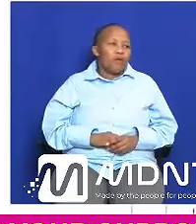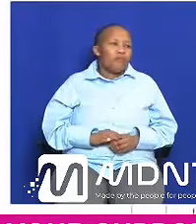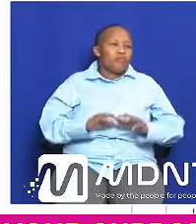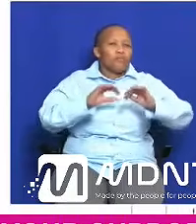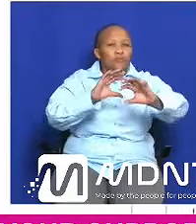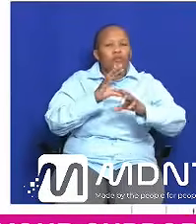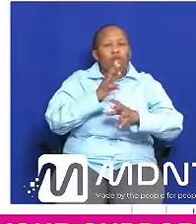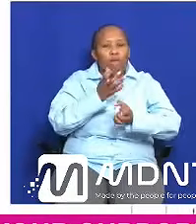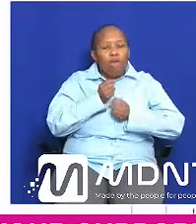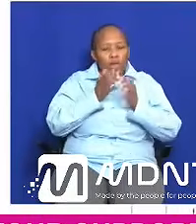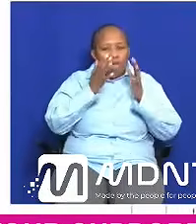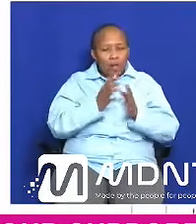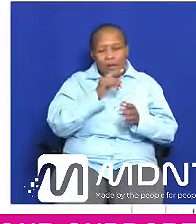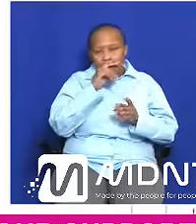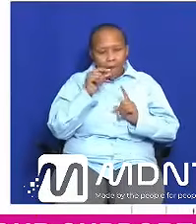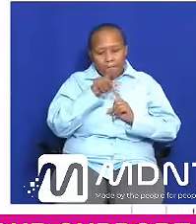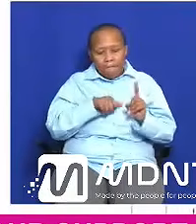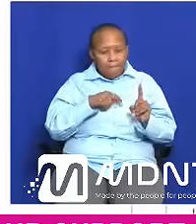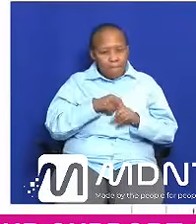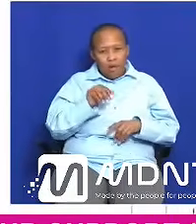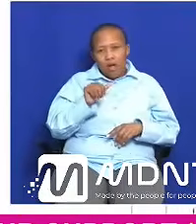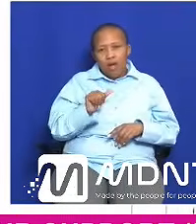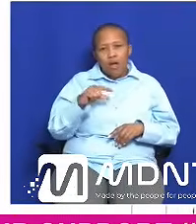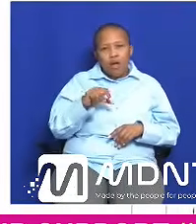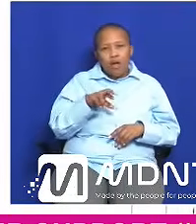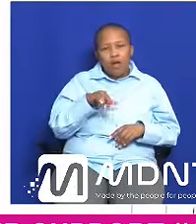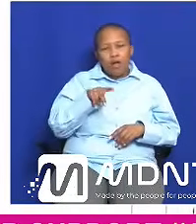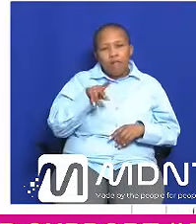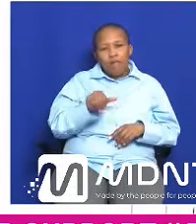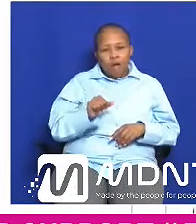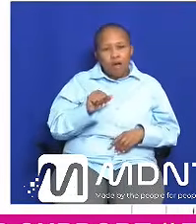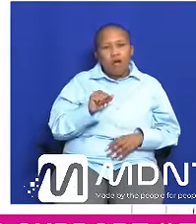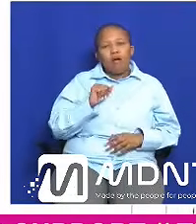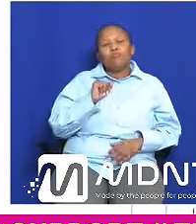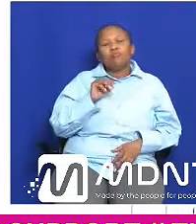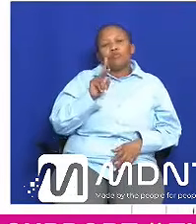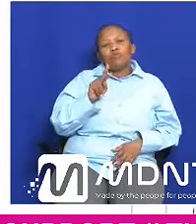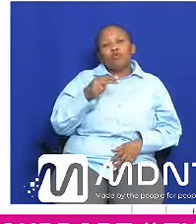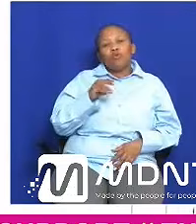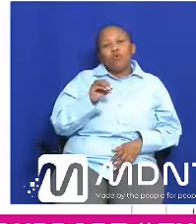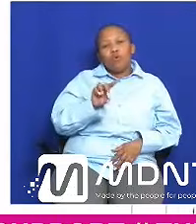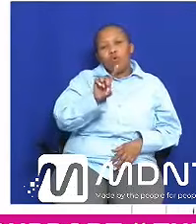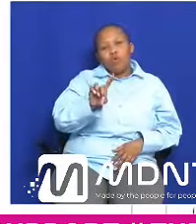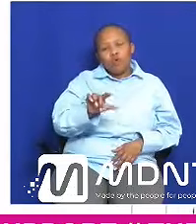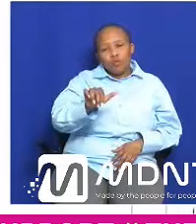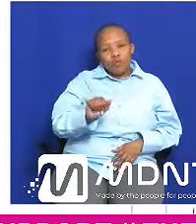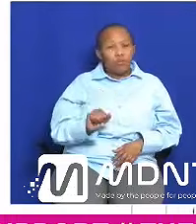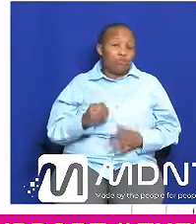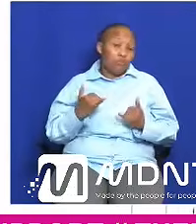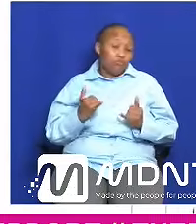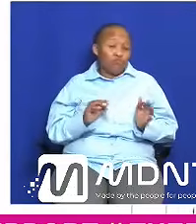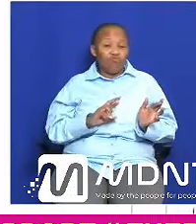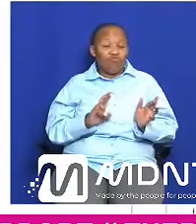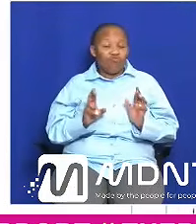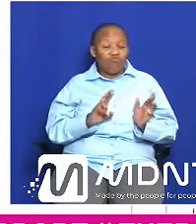Agrippa Khoza. And the recipient reference, so what would appear on the end of